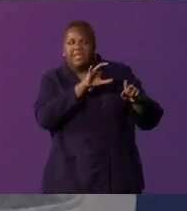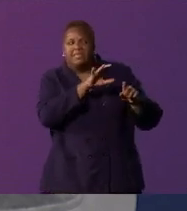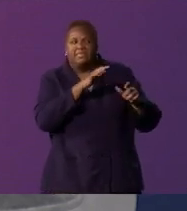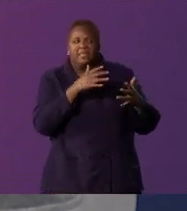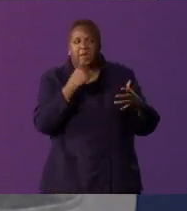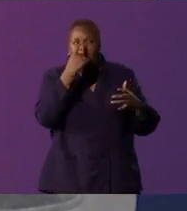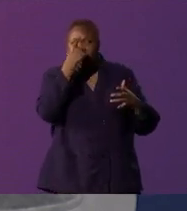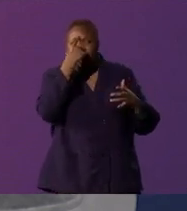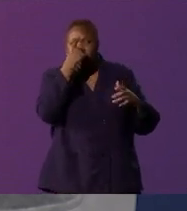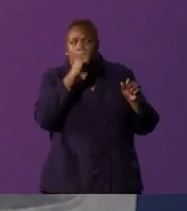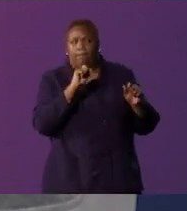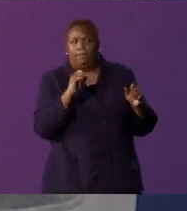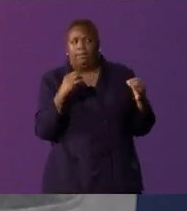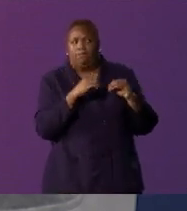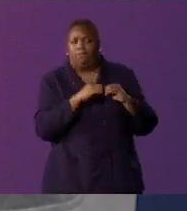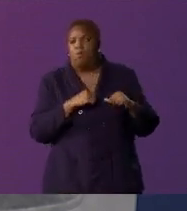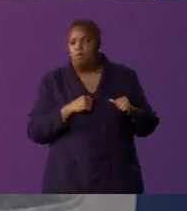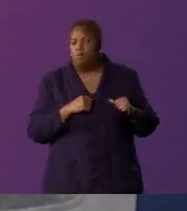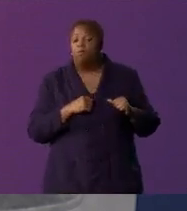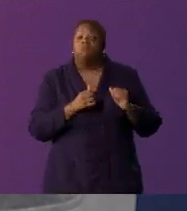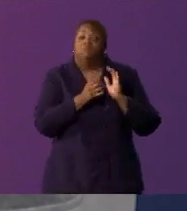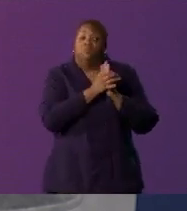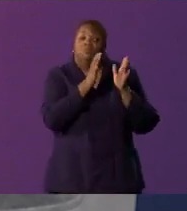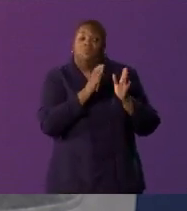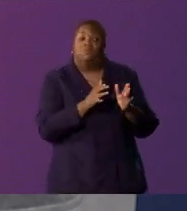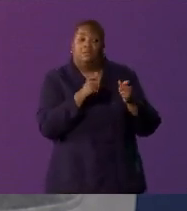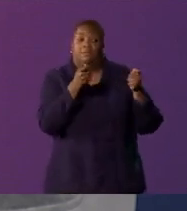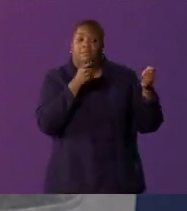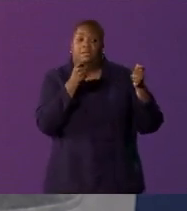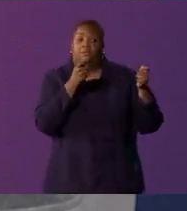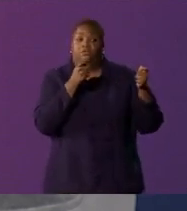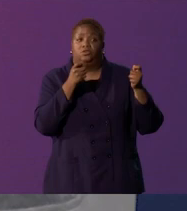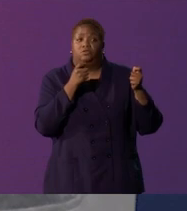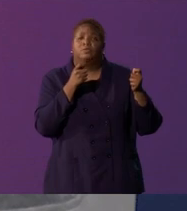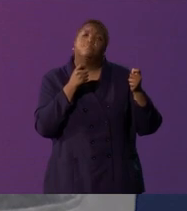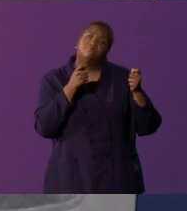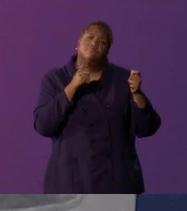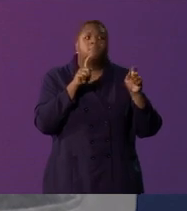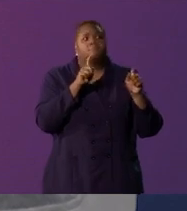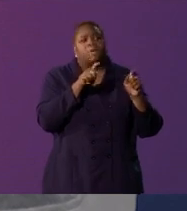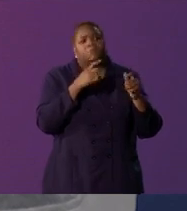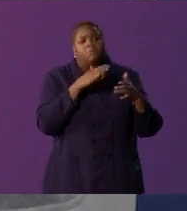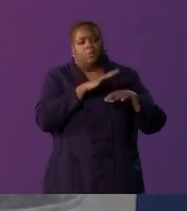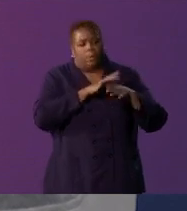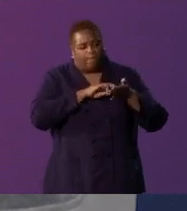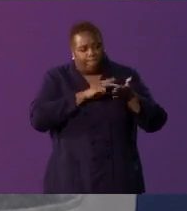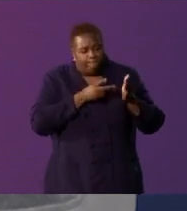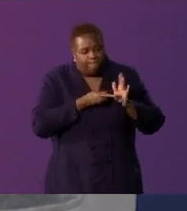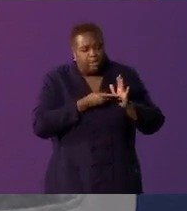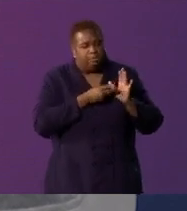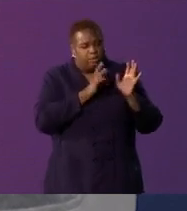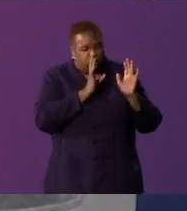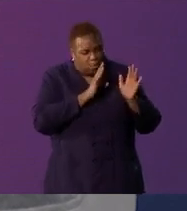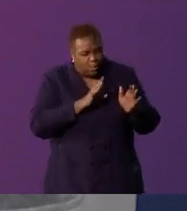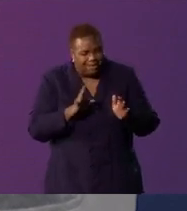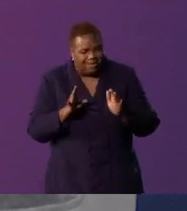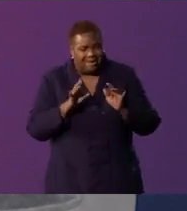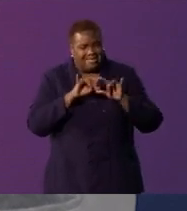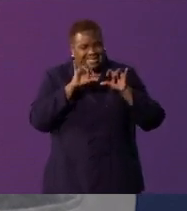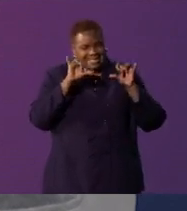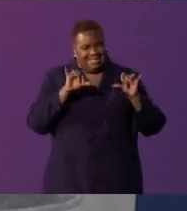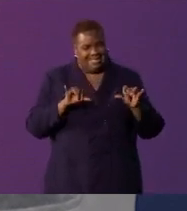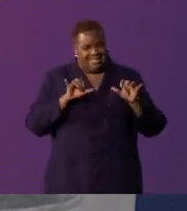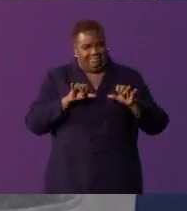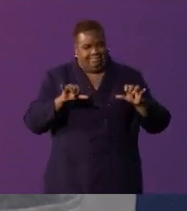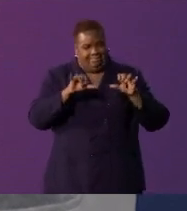mettle a bit more. So talent management has to be done in a very deliberate, organized, systematic way, as much